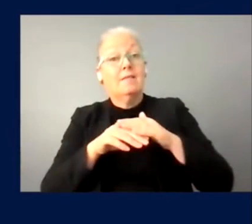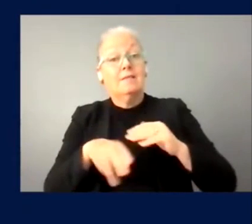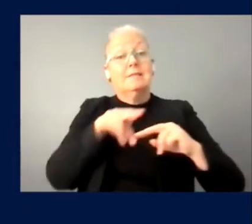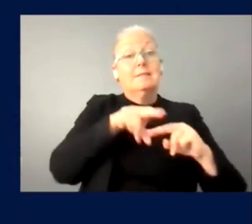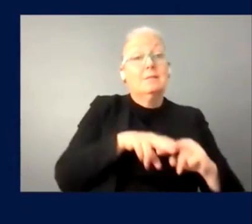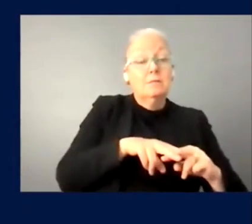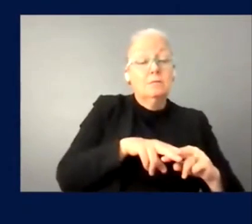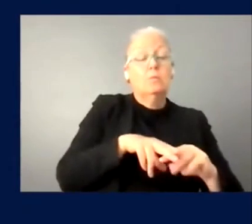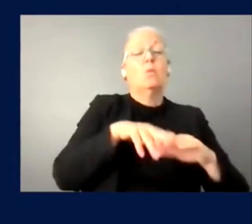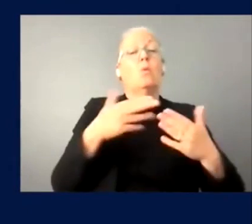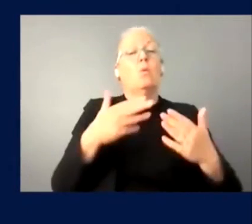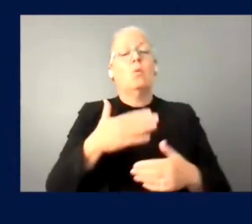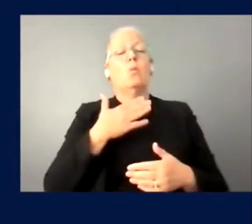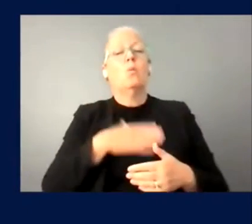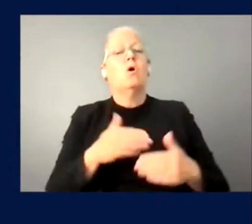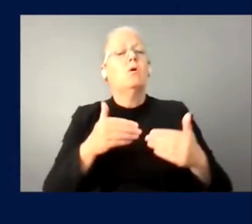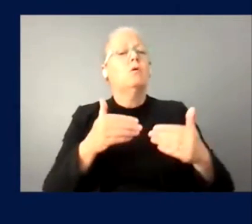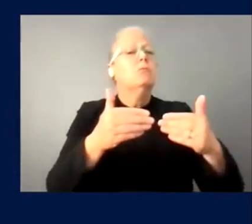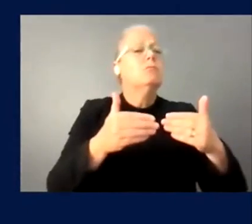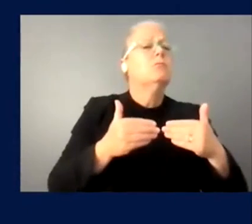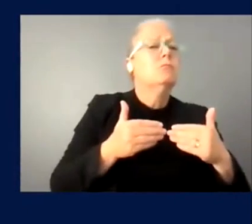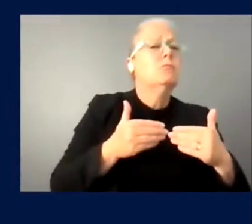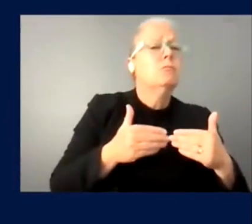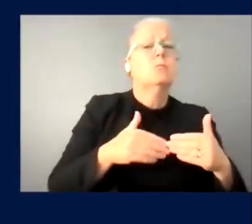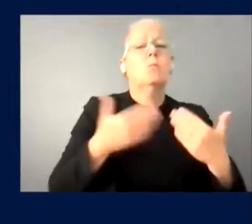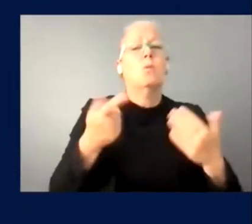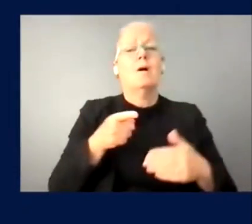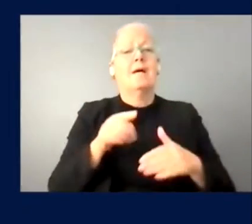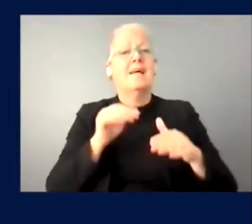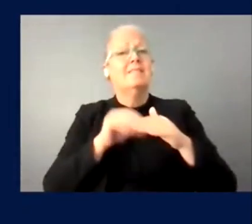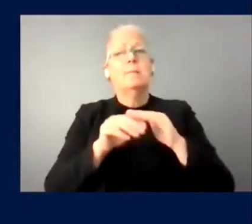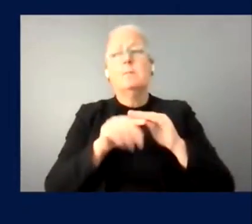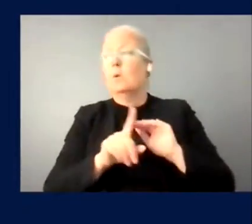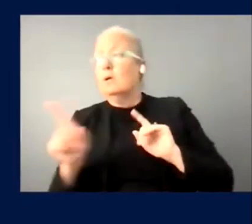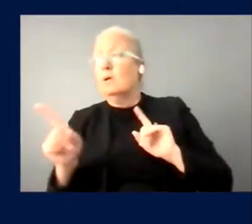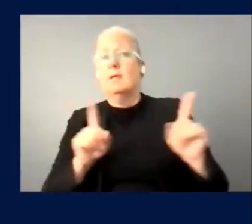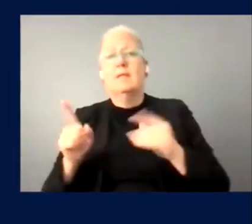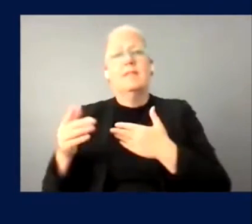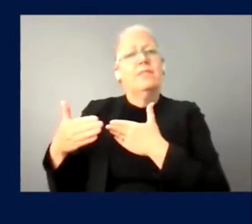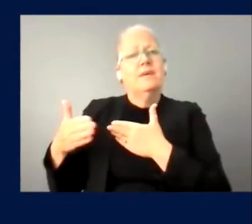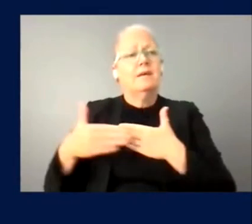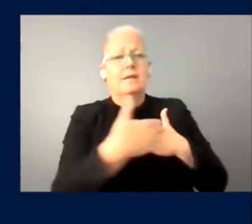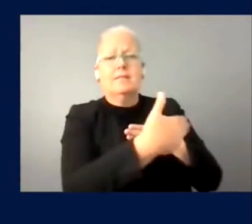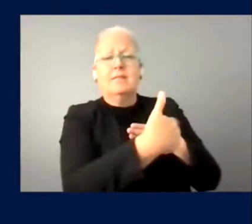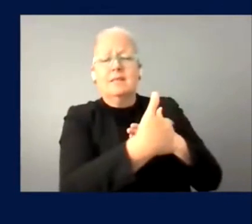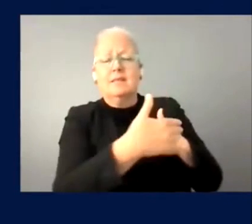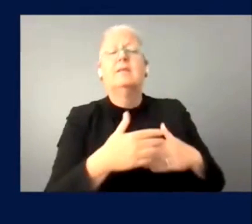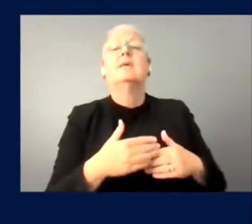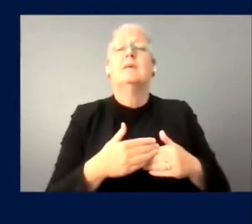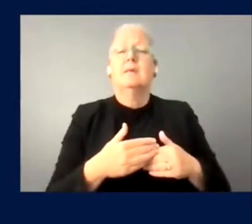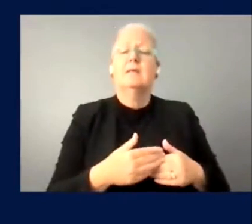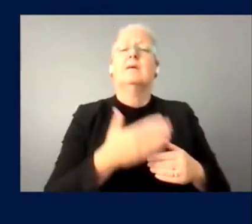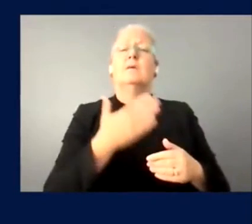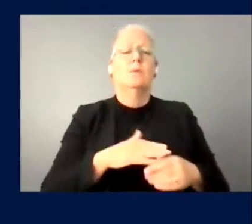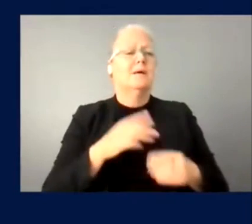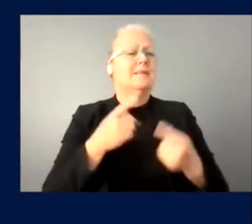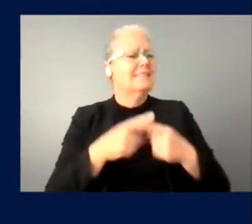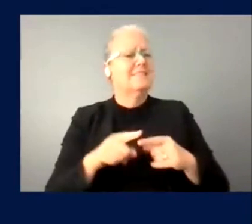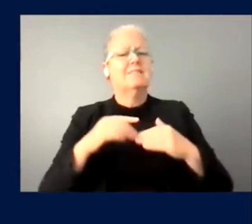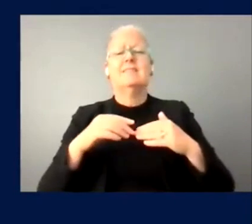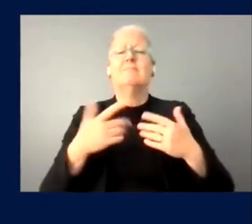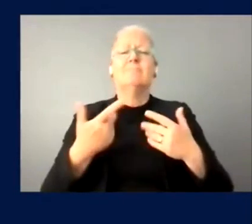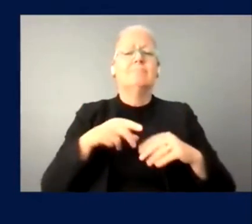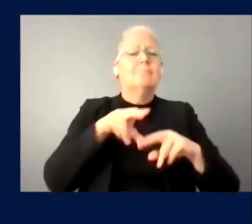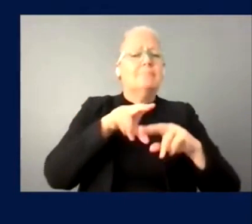other accessible services. So providing a lot of information about the different seats or stands in the stadium